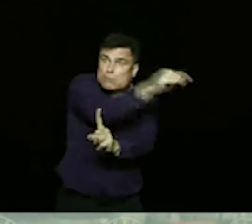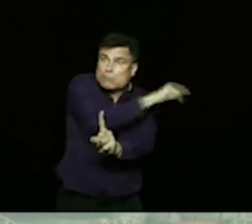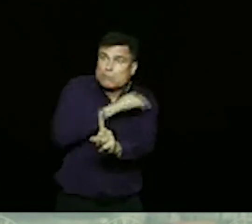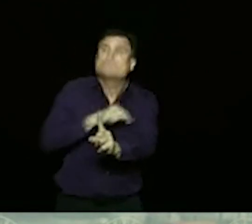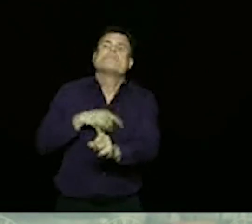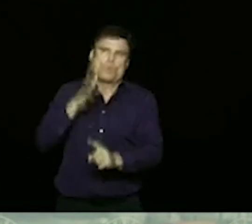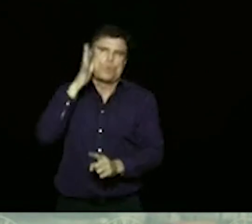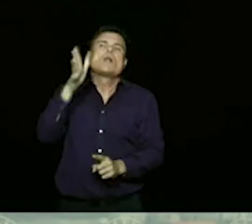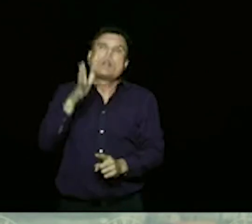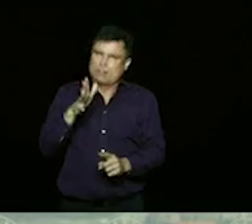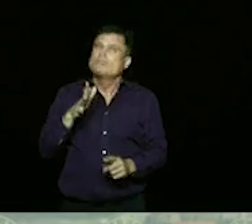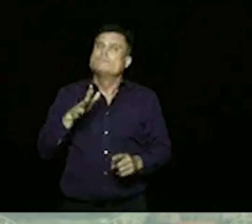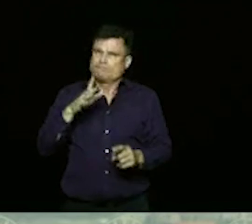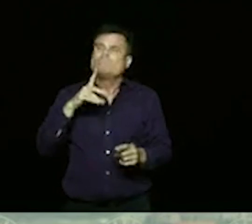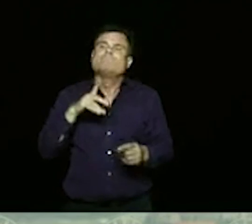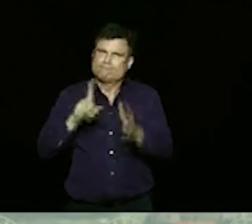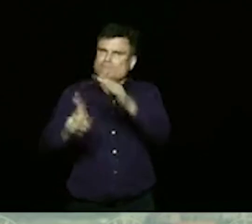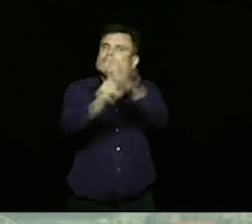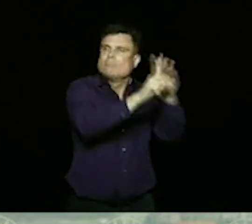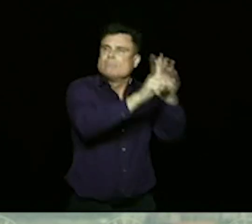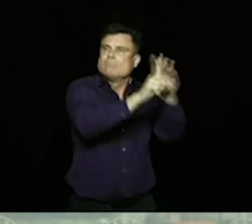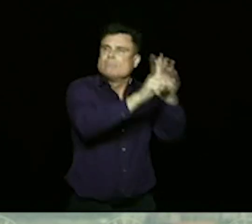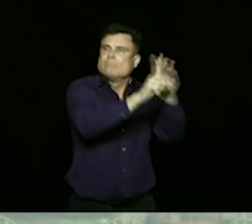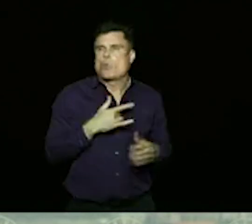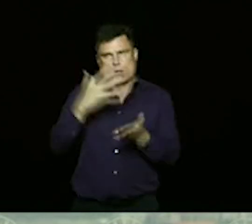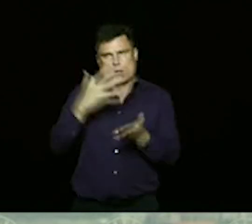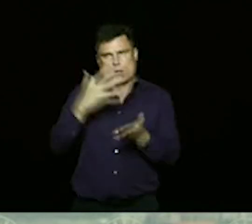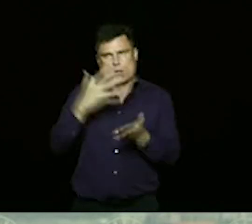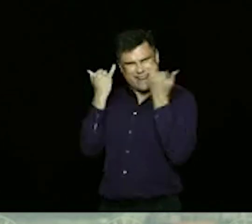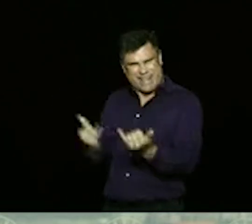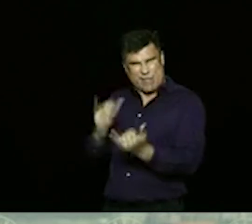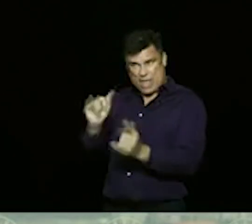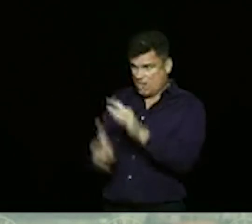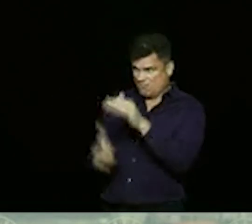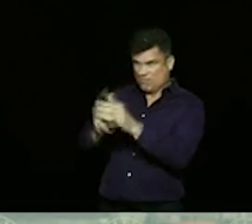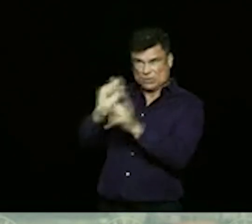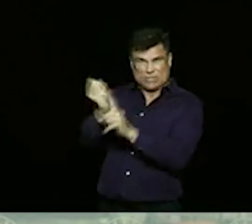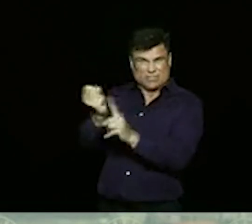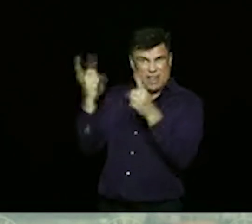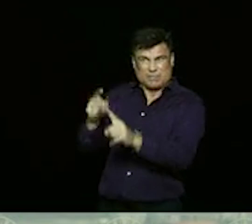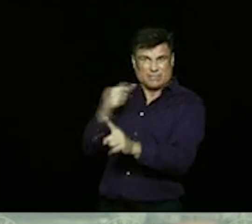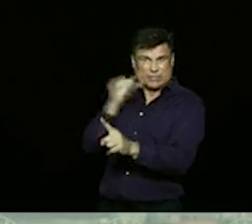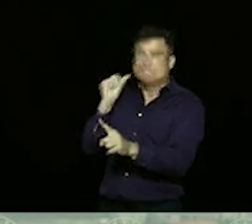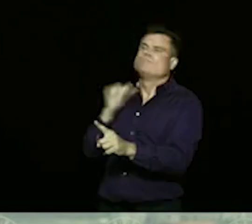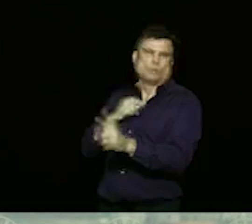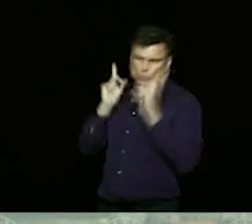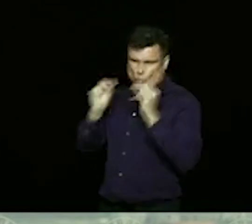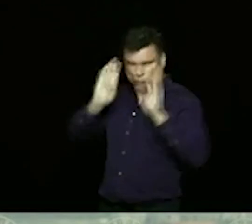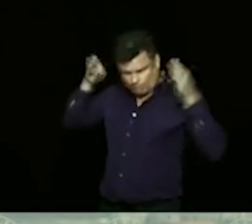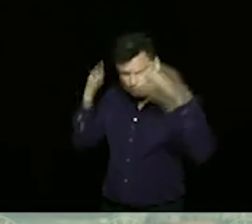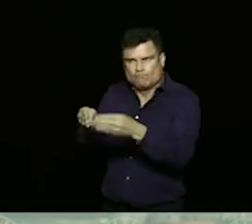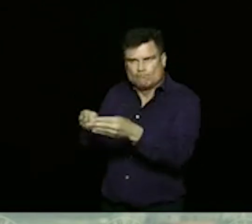need to be specific, but we also need to continue the path that we're on to ensure that there's cultural safety in our